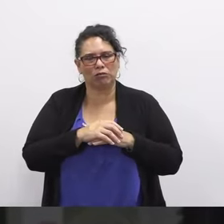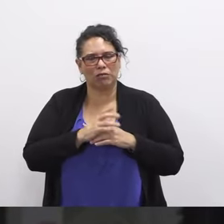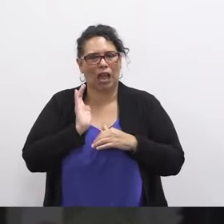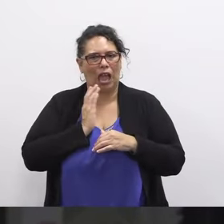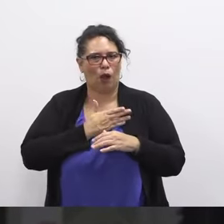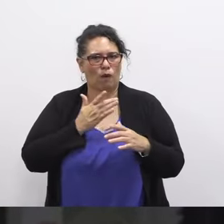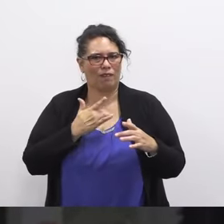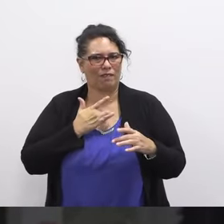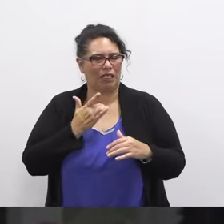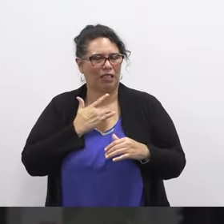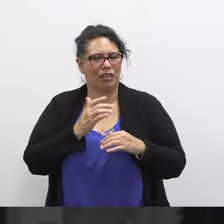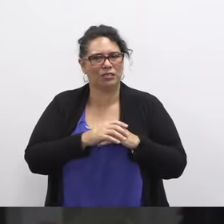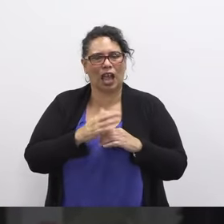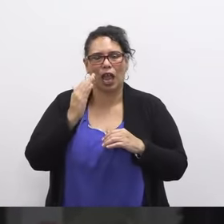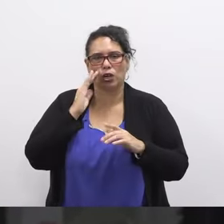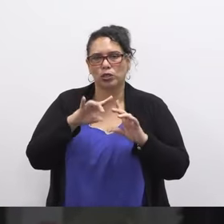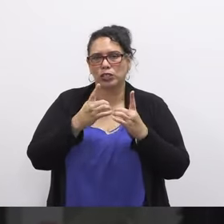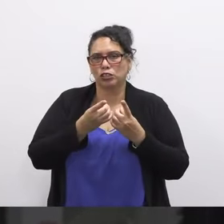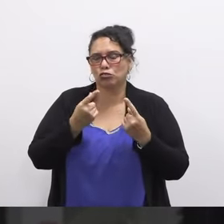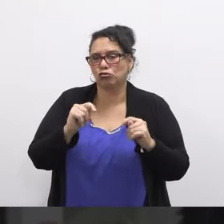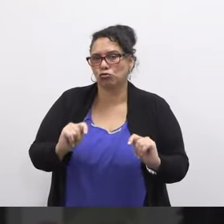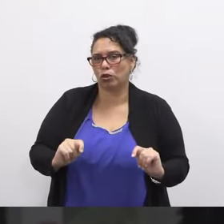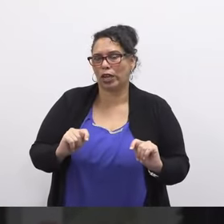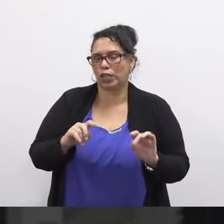for the students, so consider